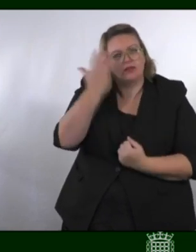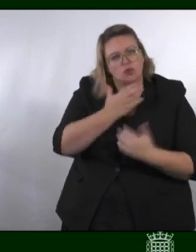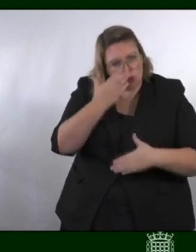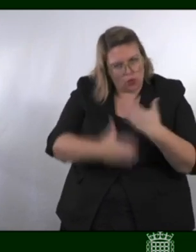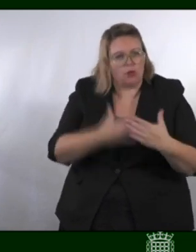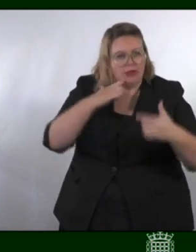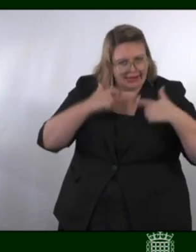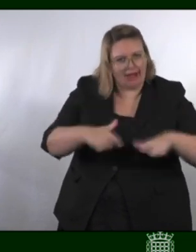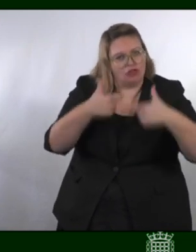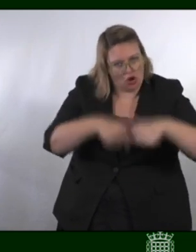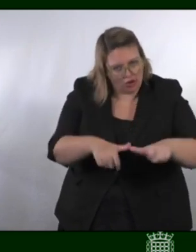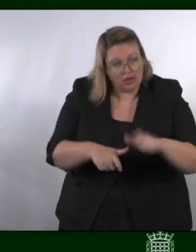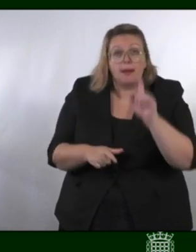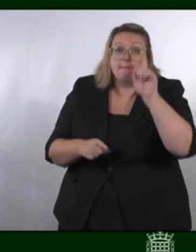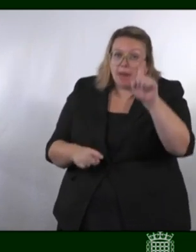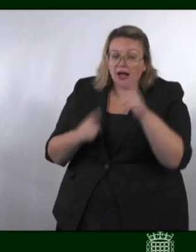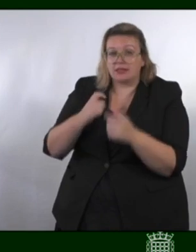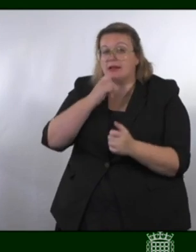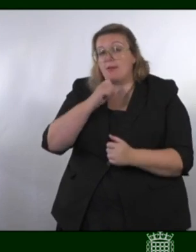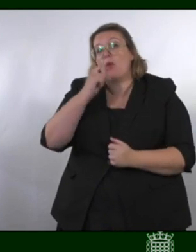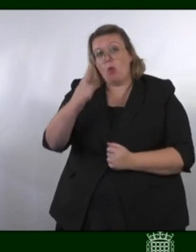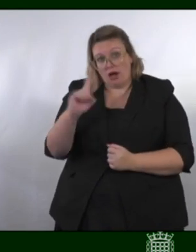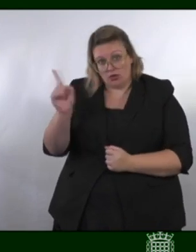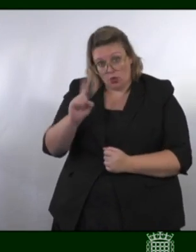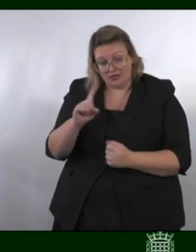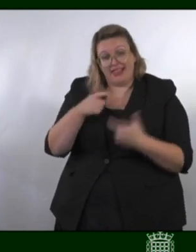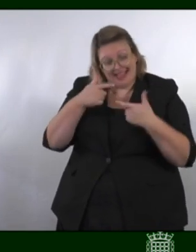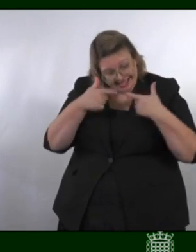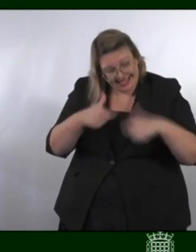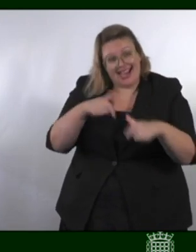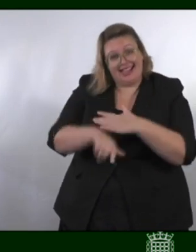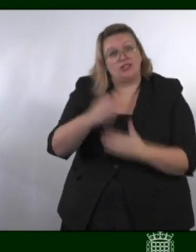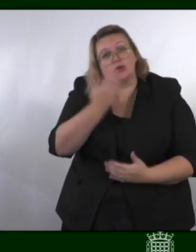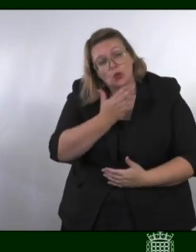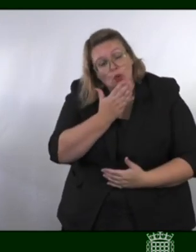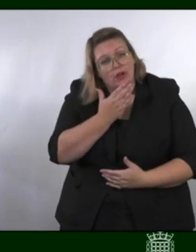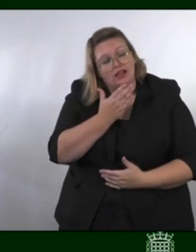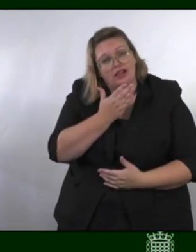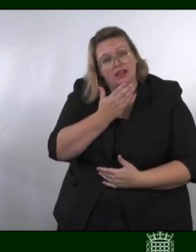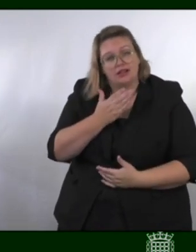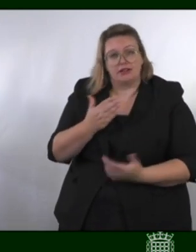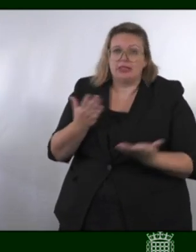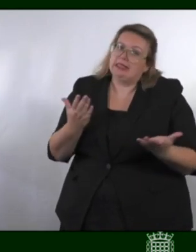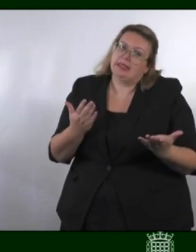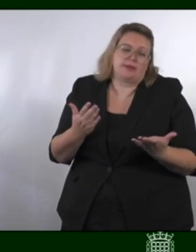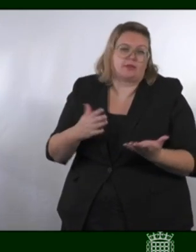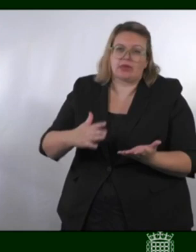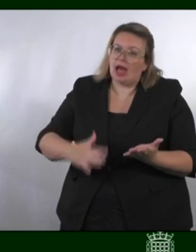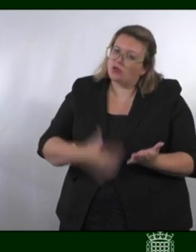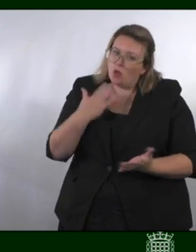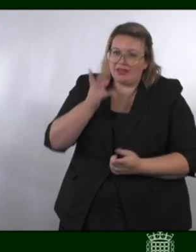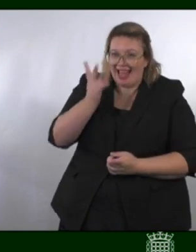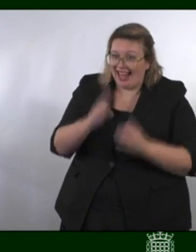do so. But the most important thing is to keep them in school and not to go to tear off into another